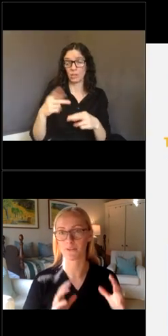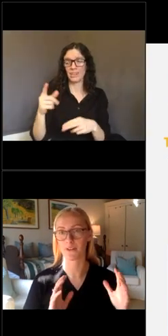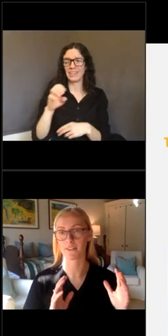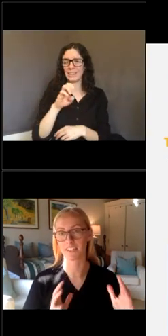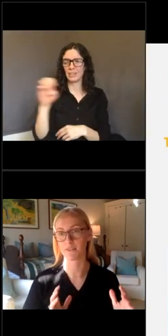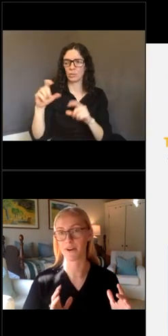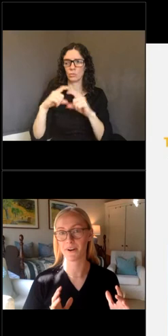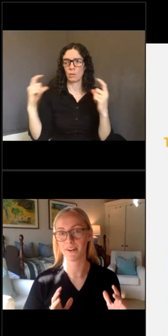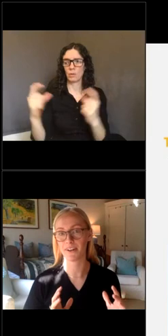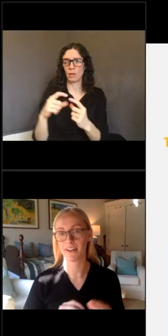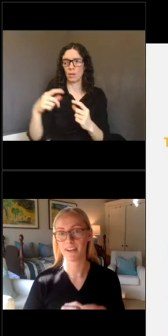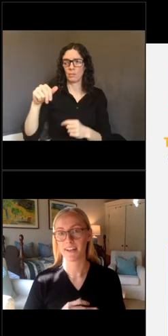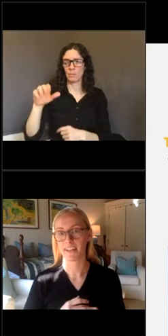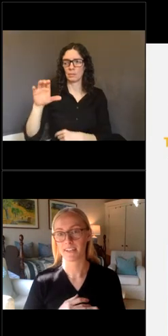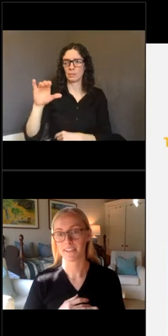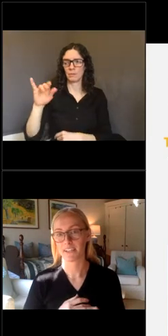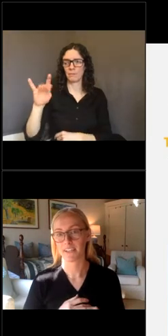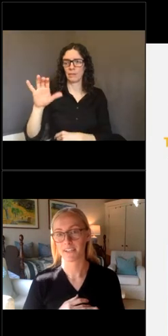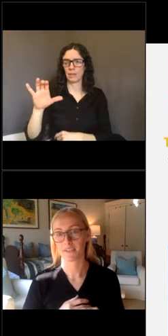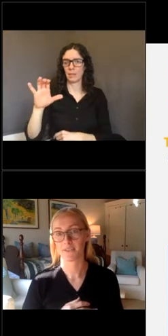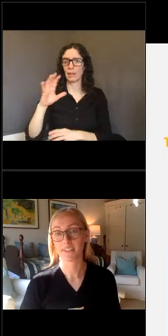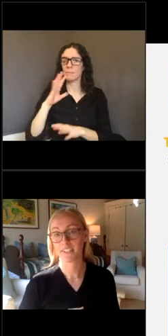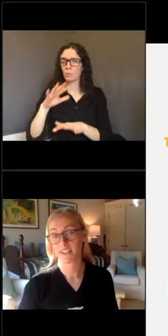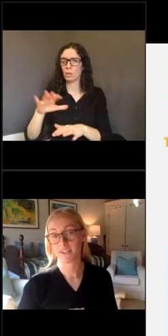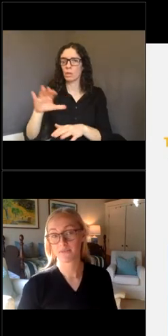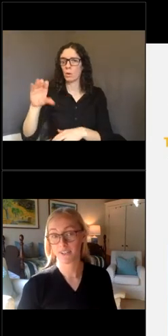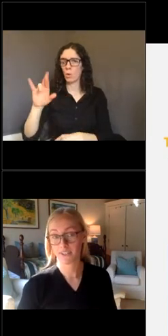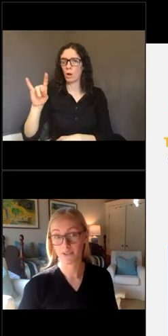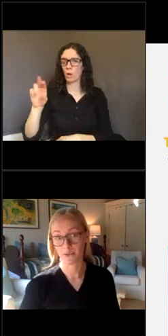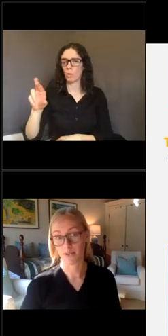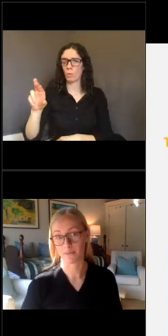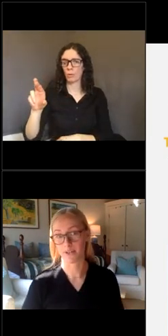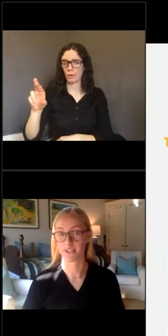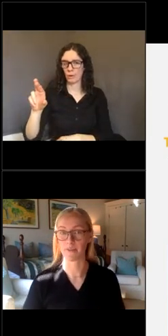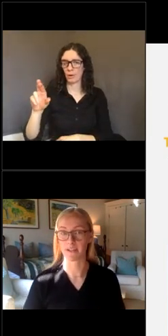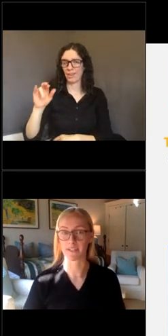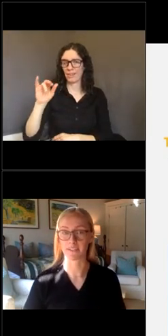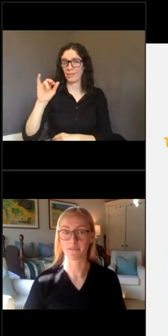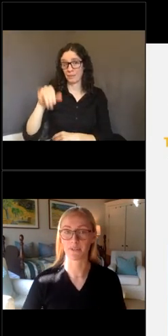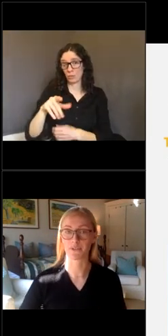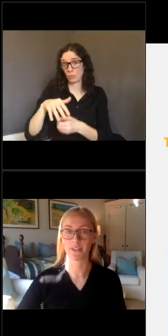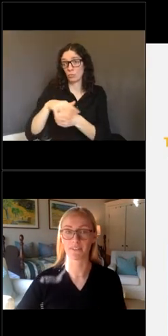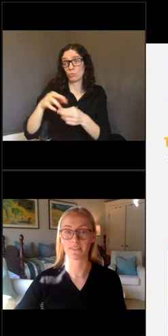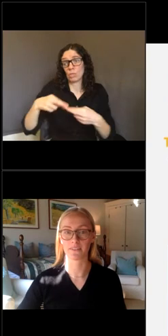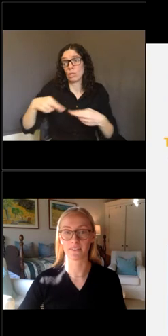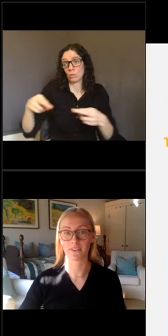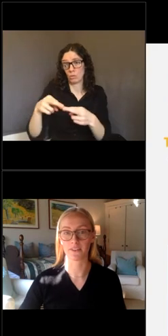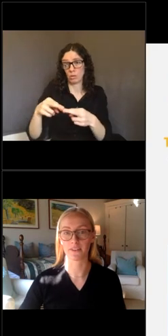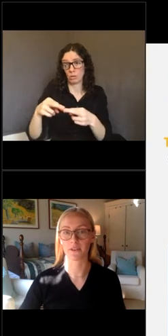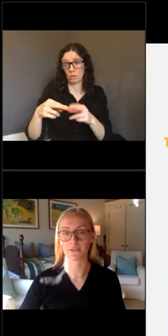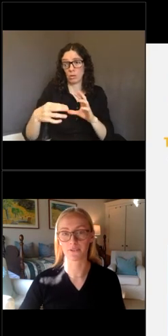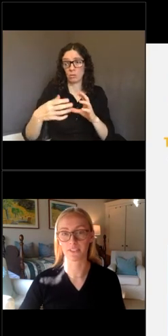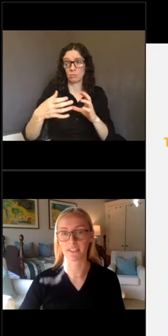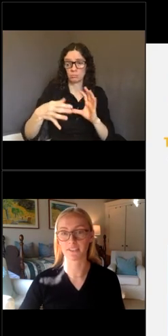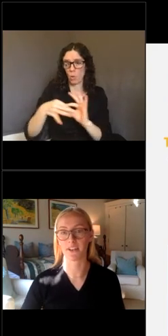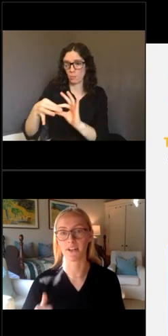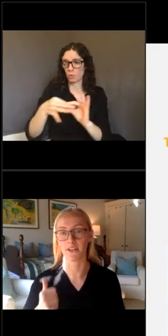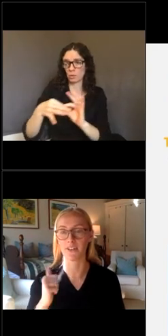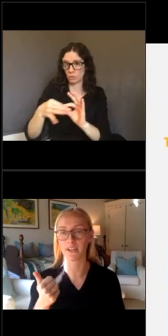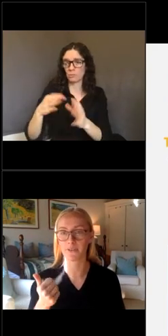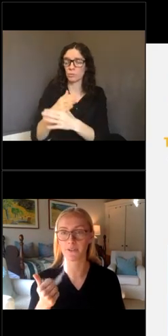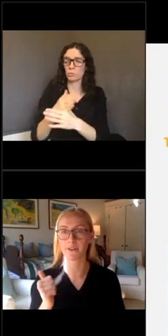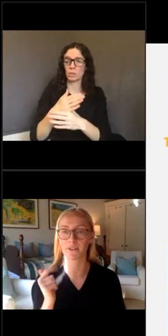Corridor, or CMAR, is a voluntary regional cooperation mechanism between the coastal